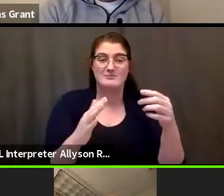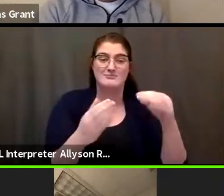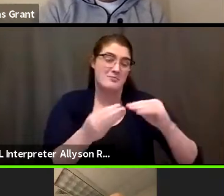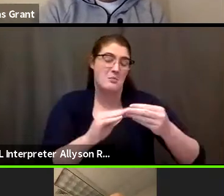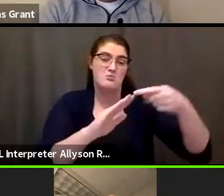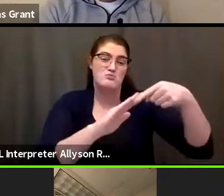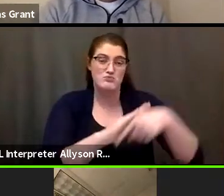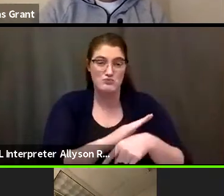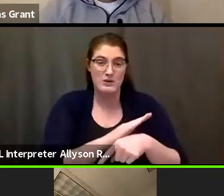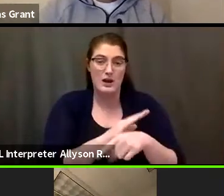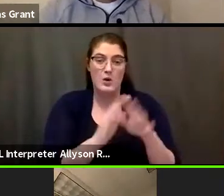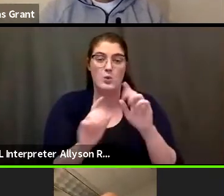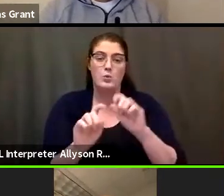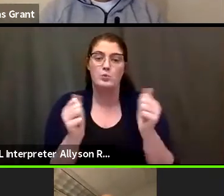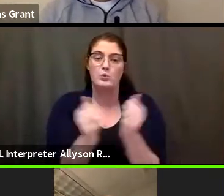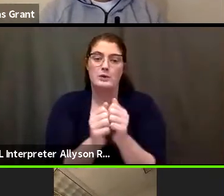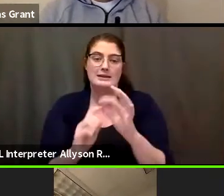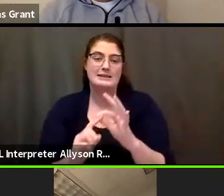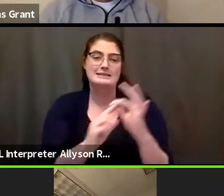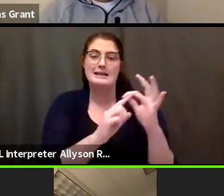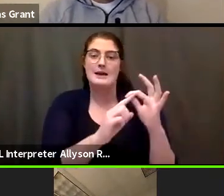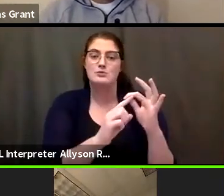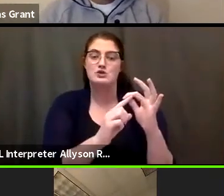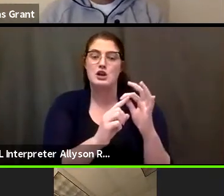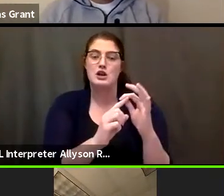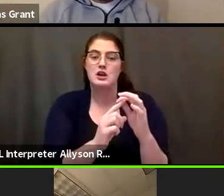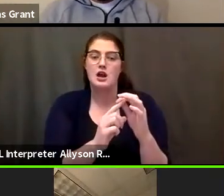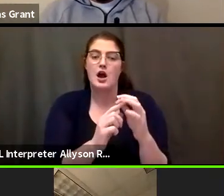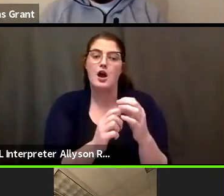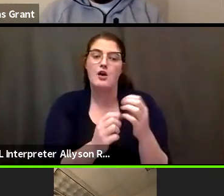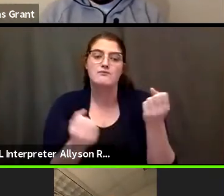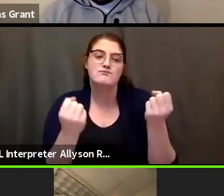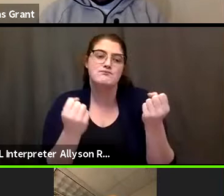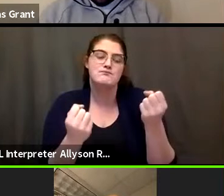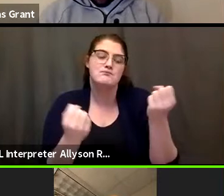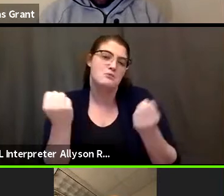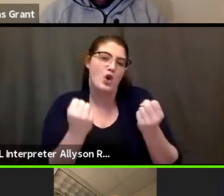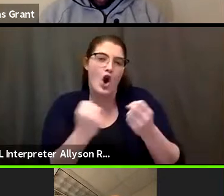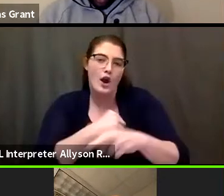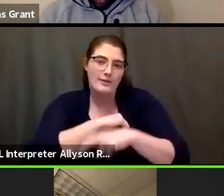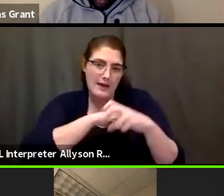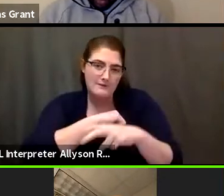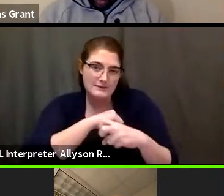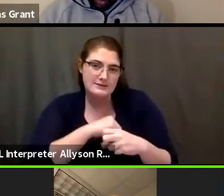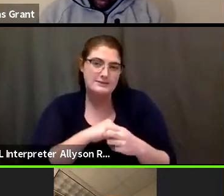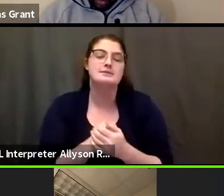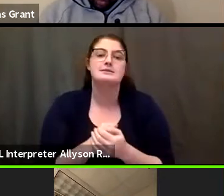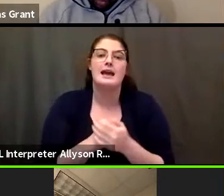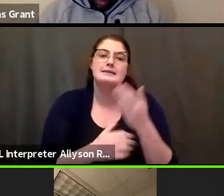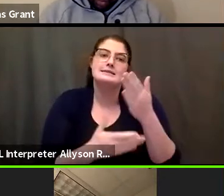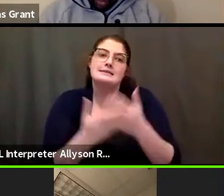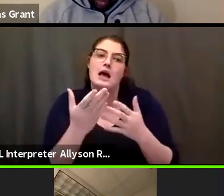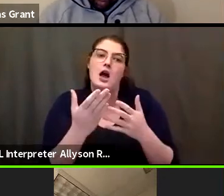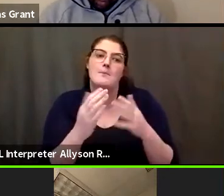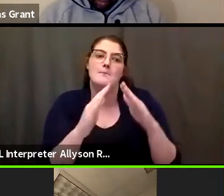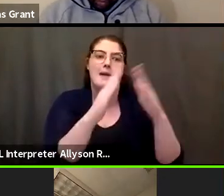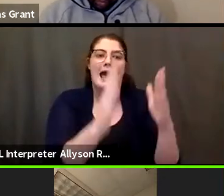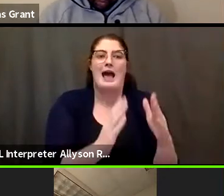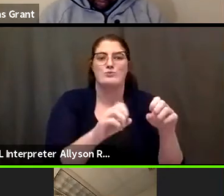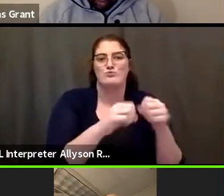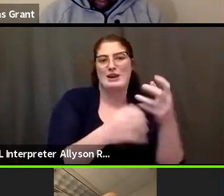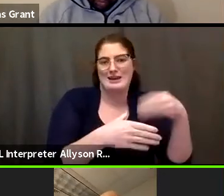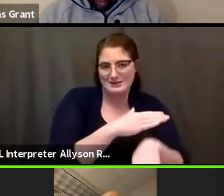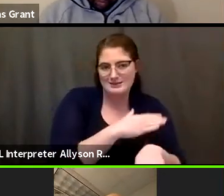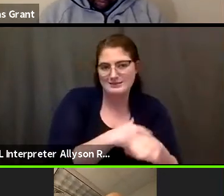exception of motor vehicle thefts and some break-ins. And actually over